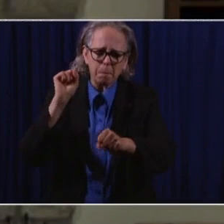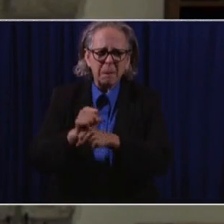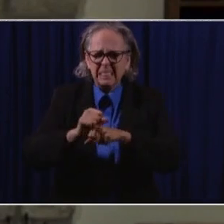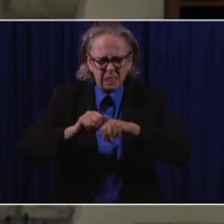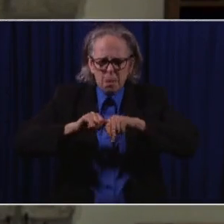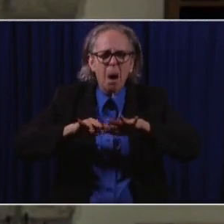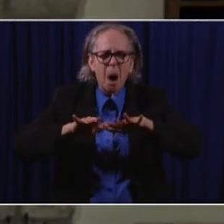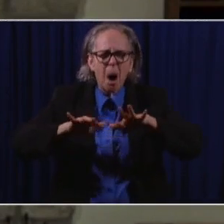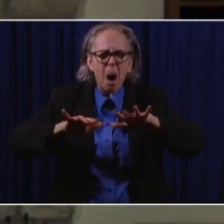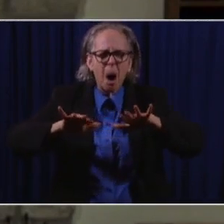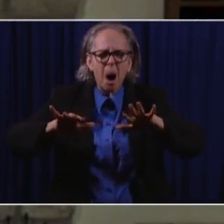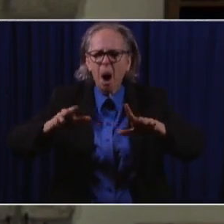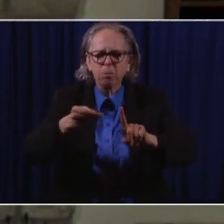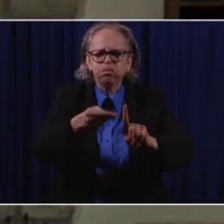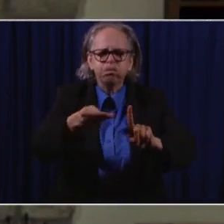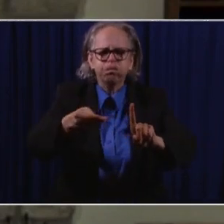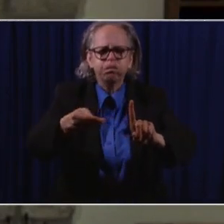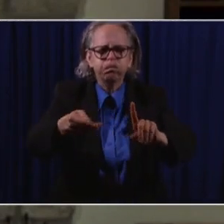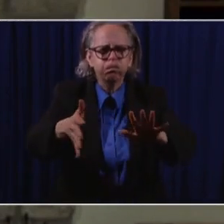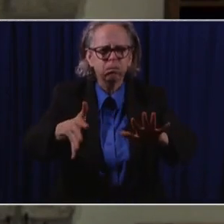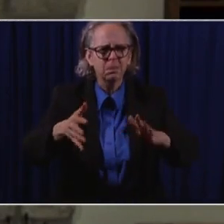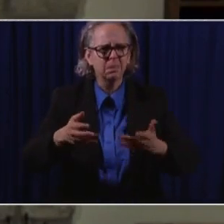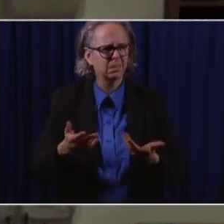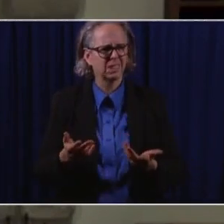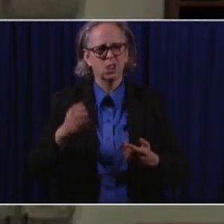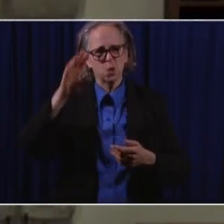are at stake. People's lives are at stake.